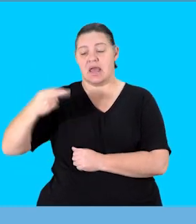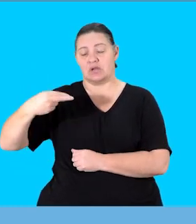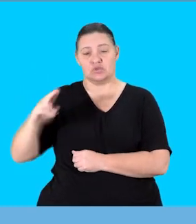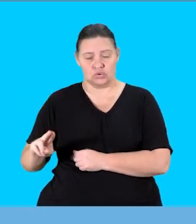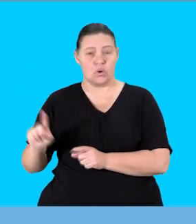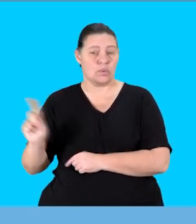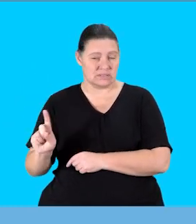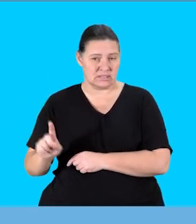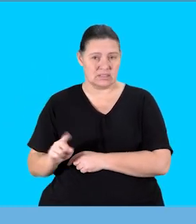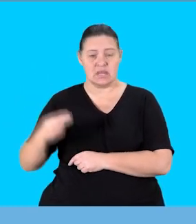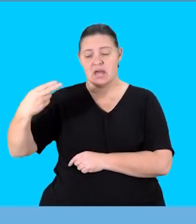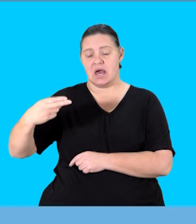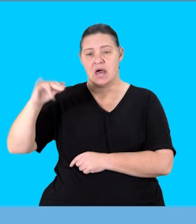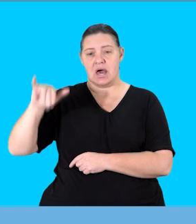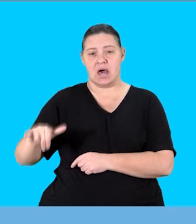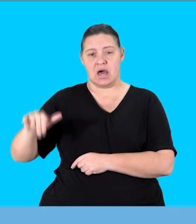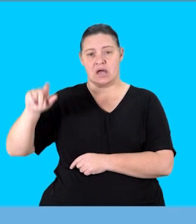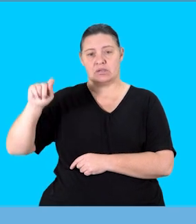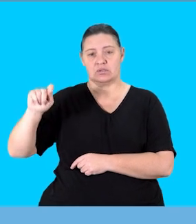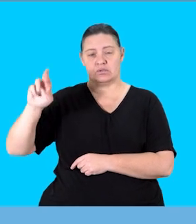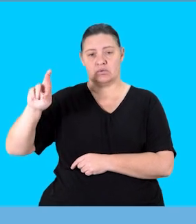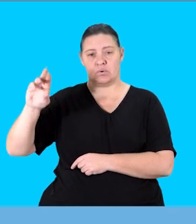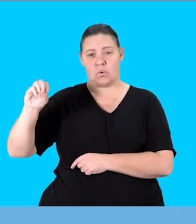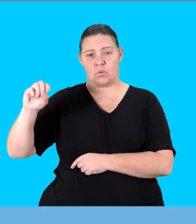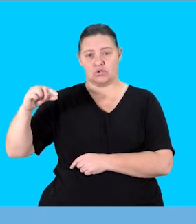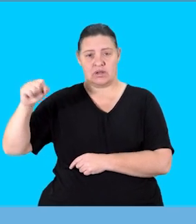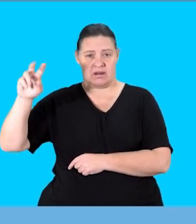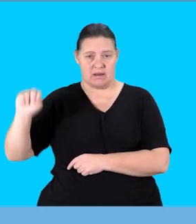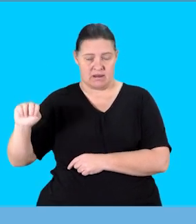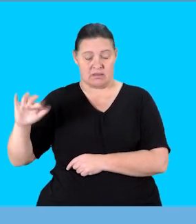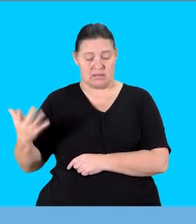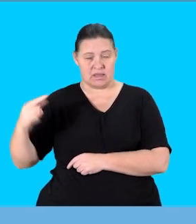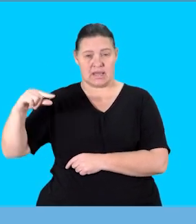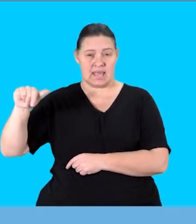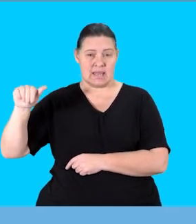And then H2 is your hydrogen gas.